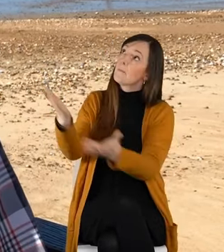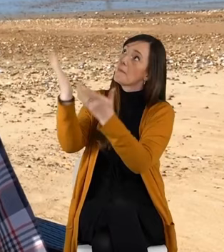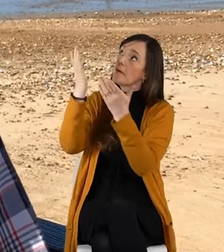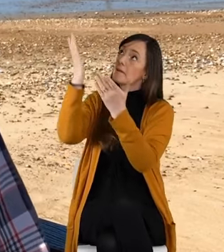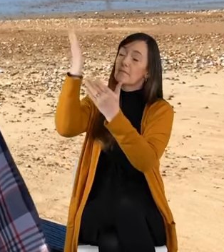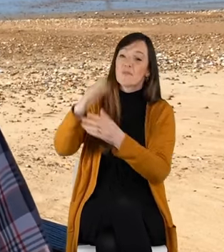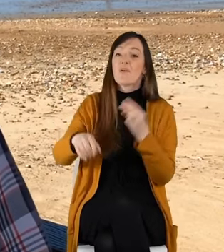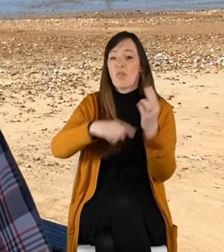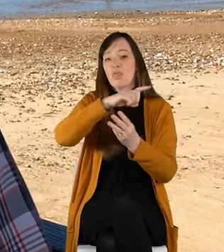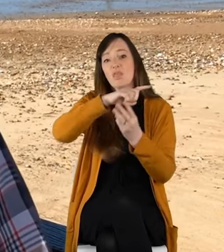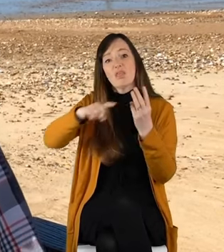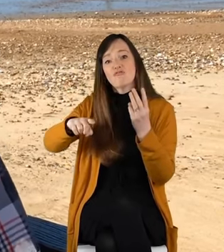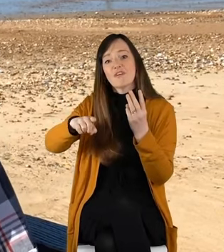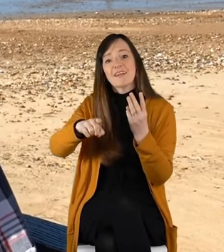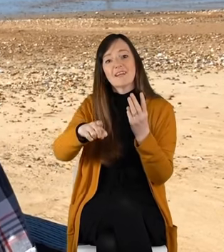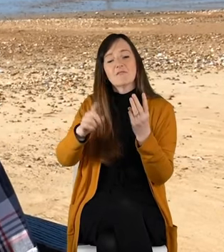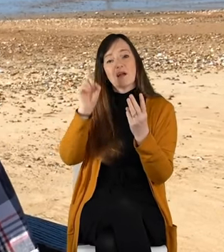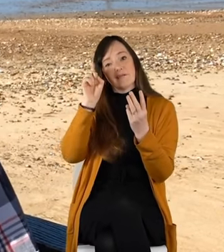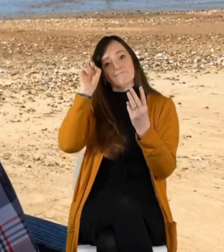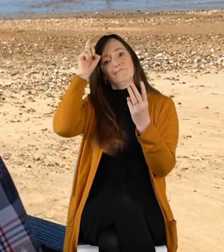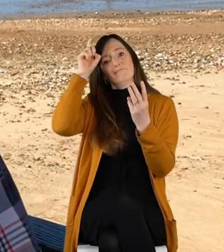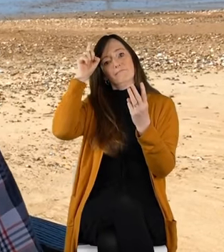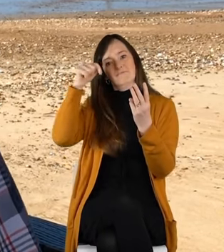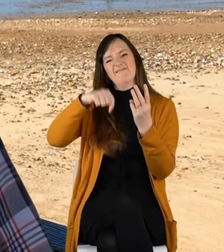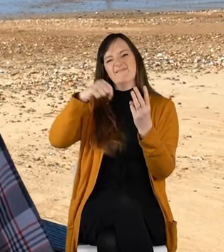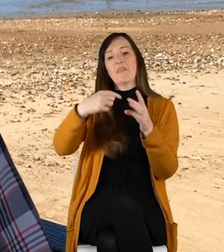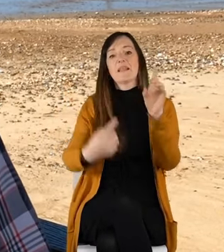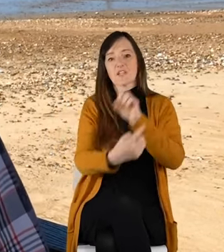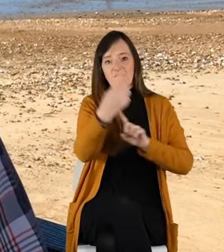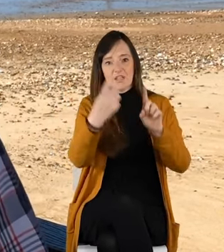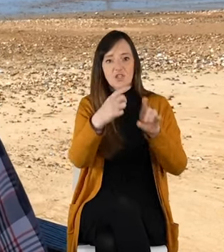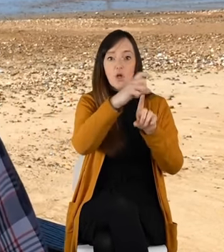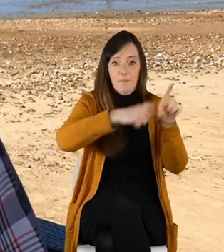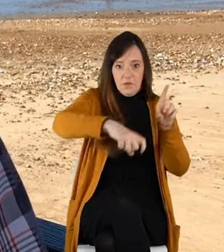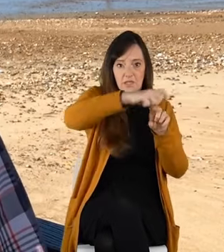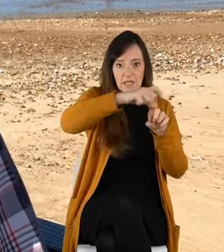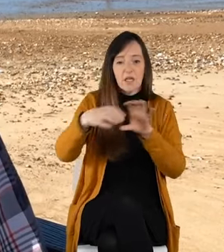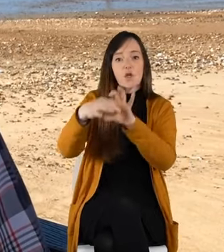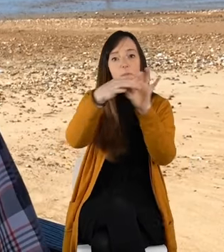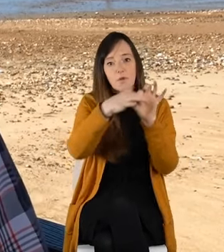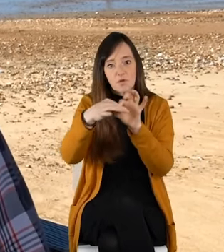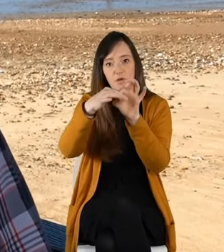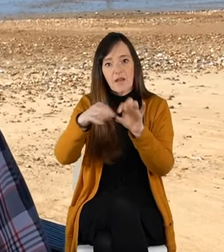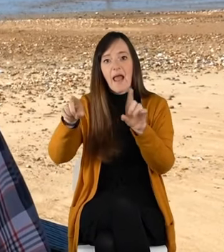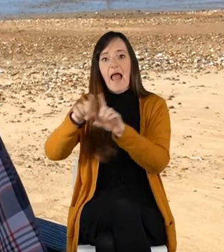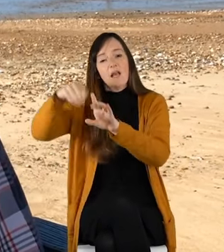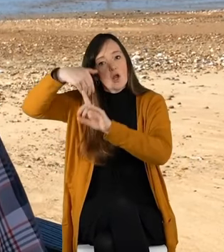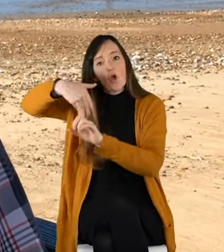are just three of the things I think that stand out for me about the Keswick Convention: the community, communion and